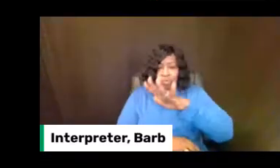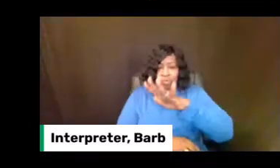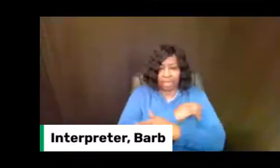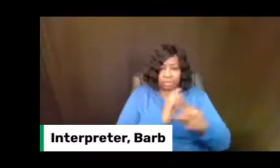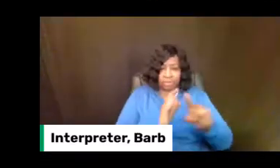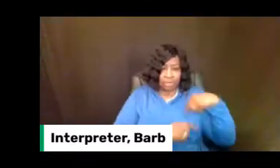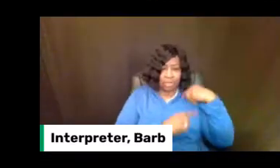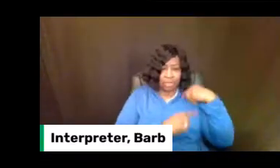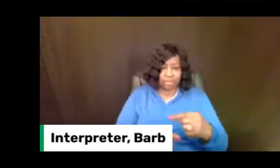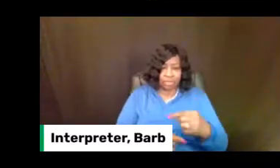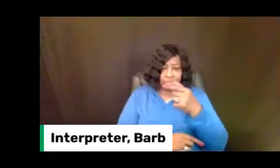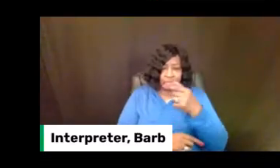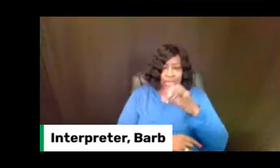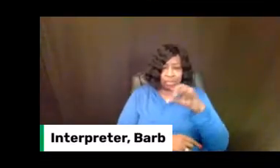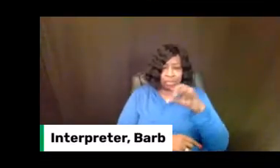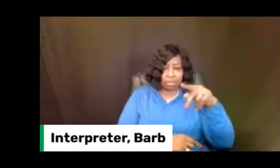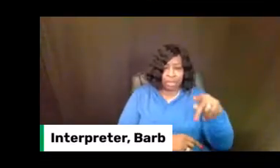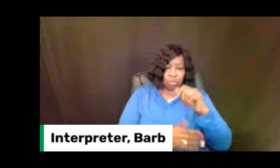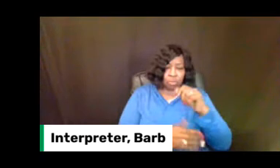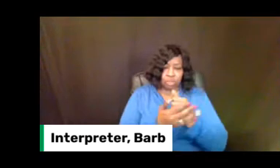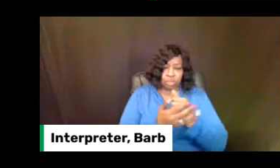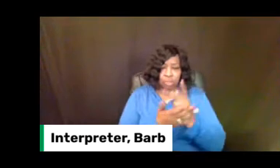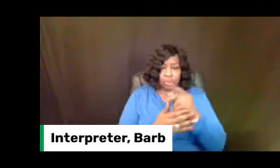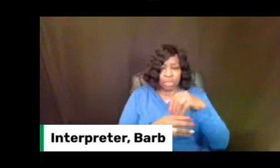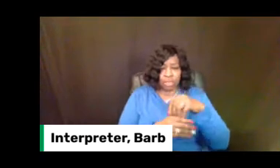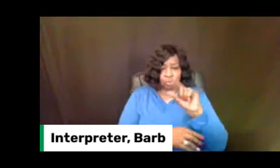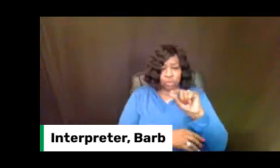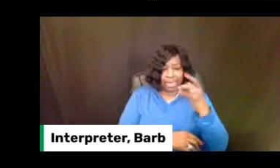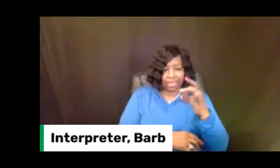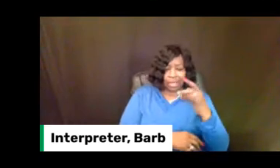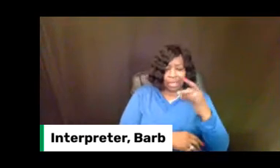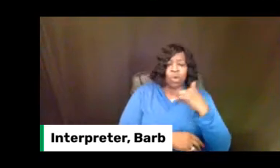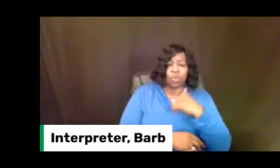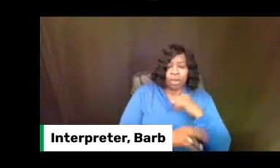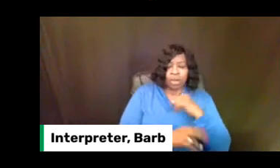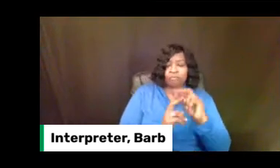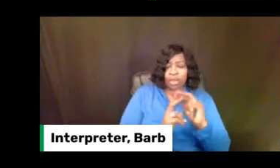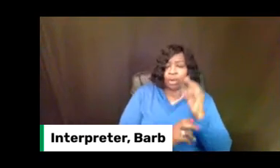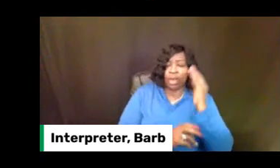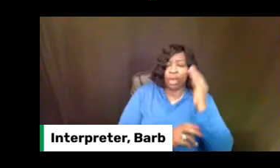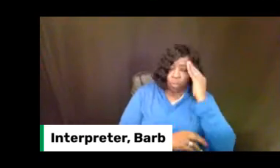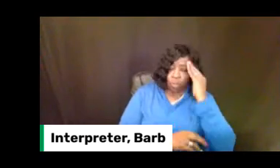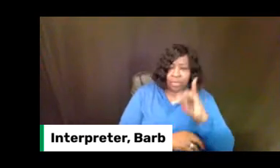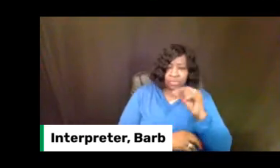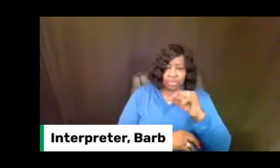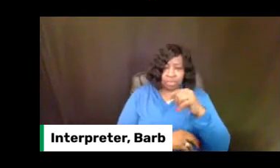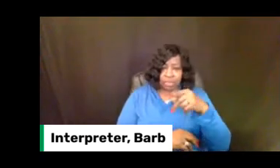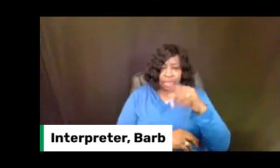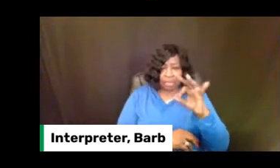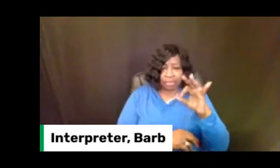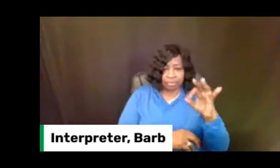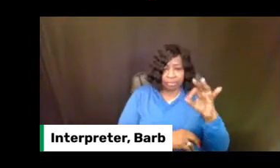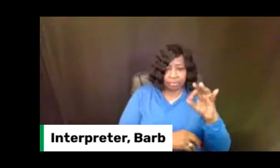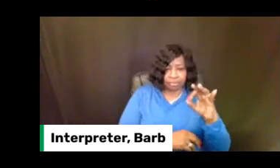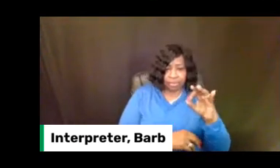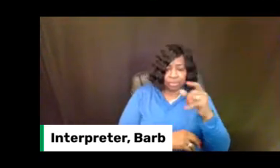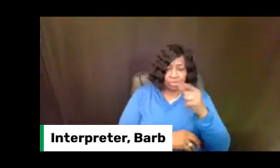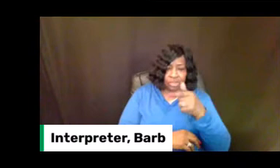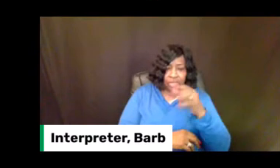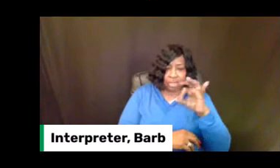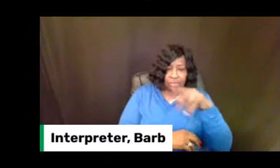was approved in 2018. We're very aware that GFPP alone, this shifting